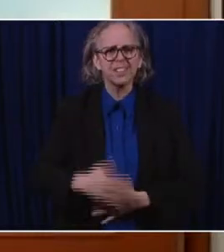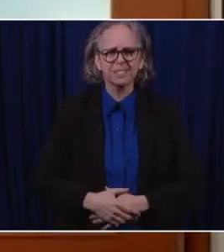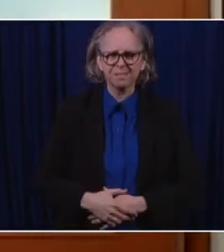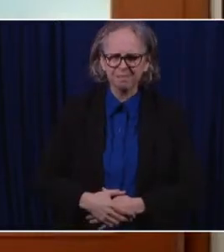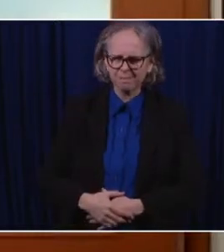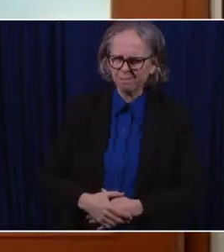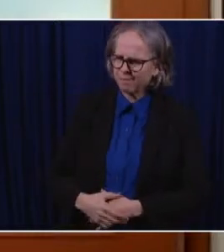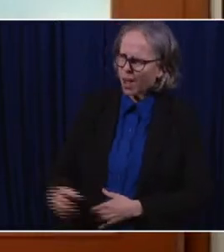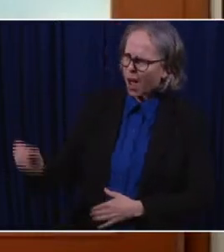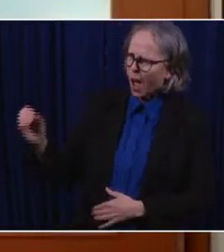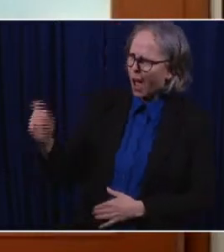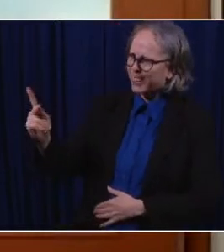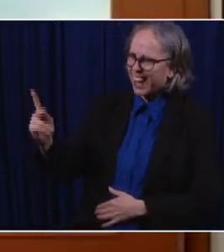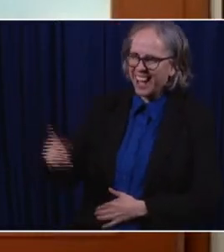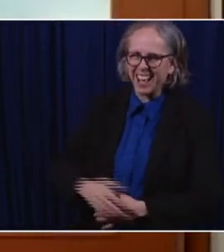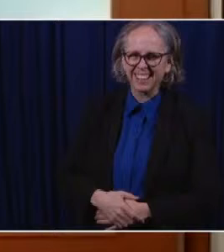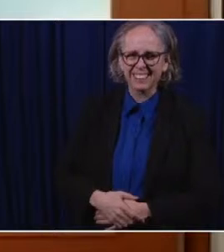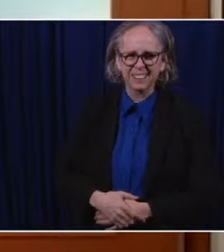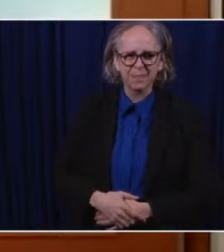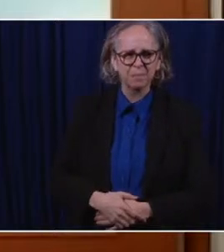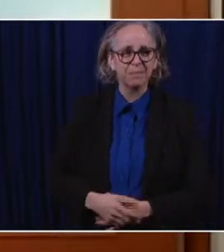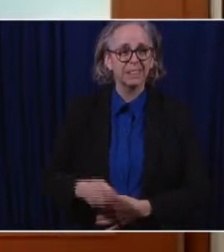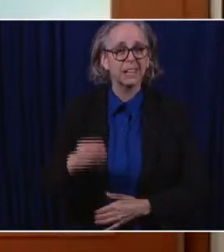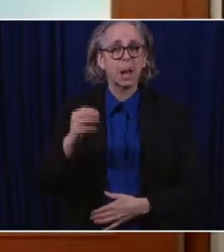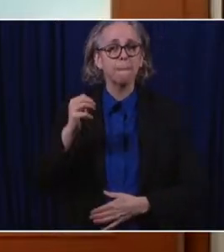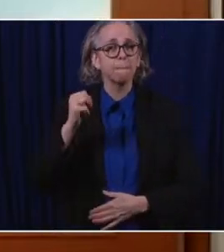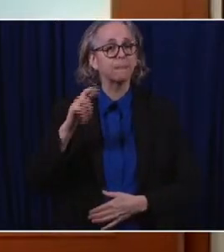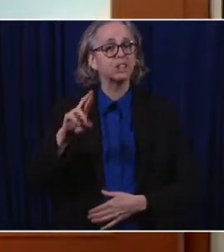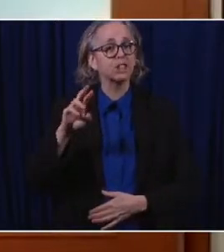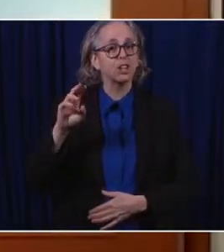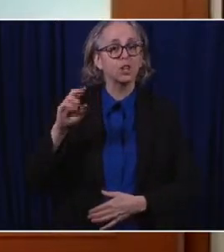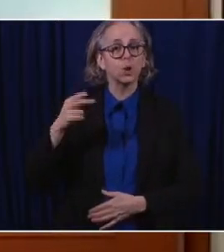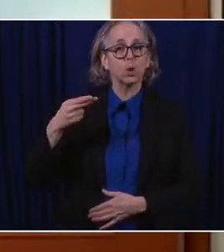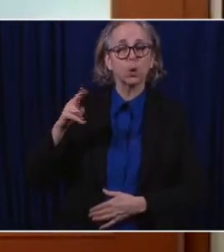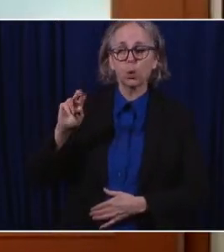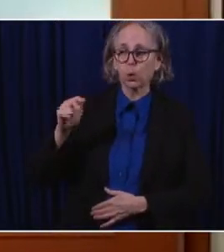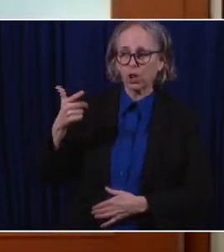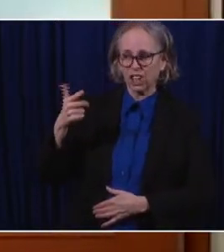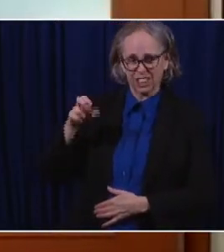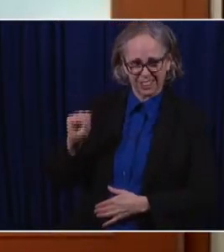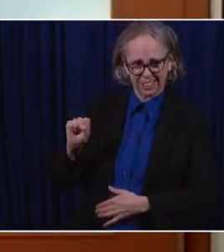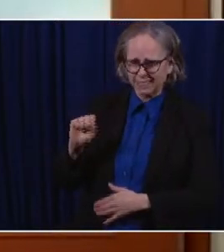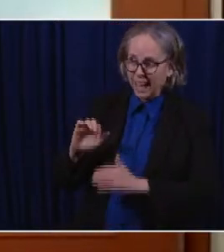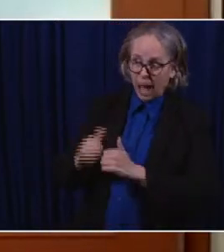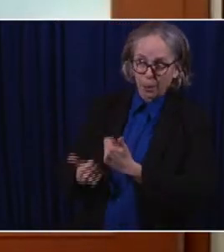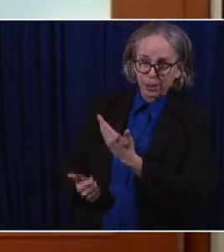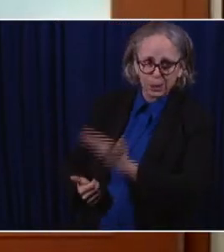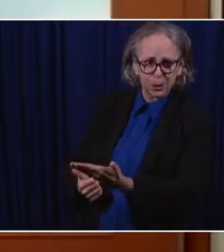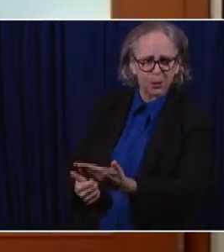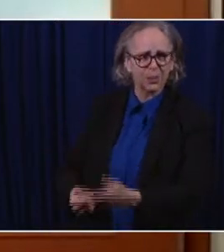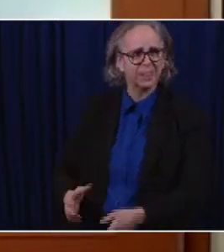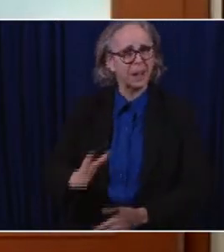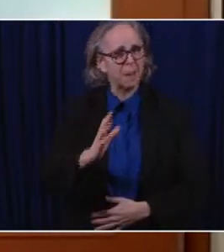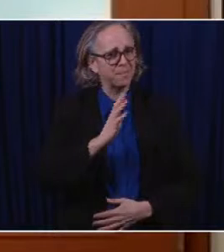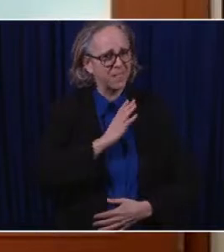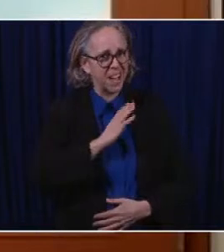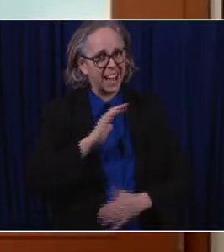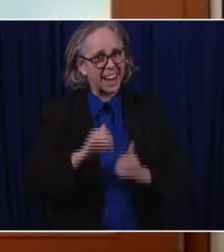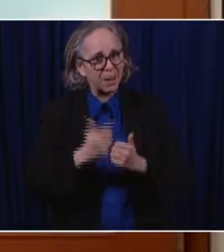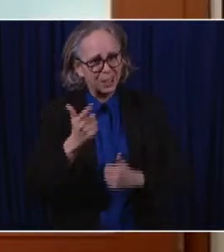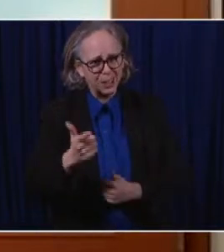good. Mr. Hughes, how are you doing? I'm doing fine. How are you, Governor? You've been looking forward to